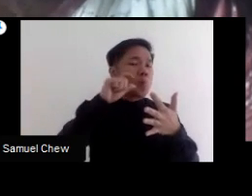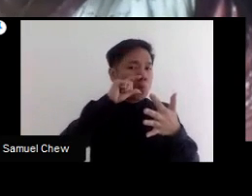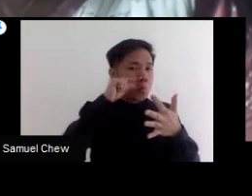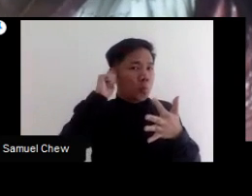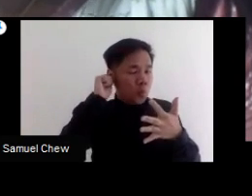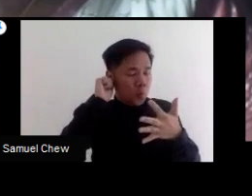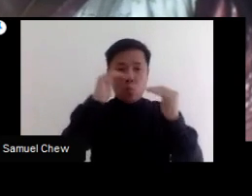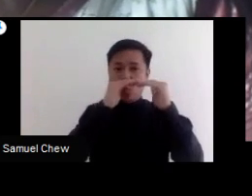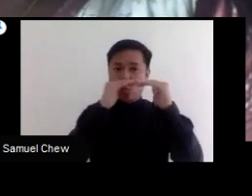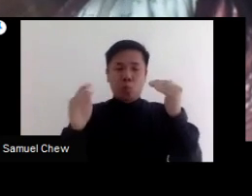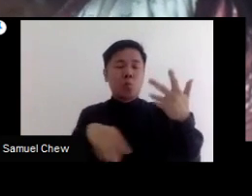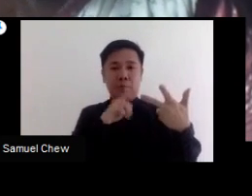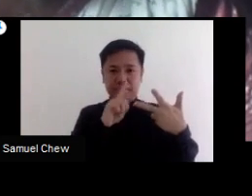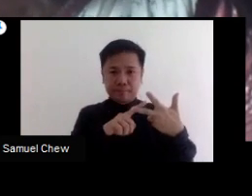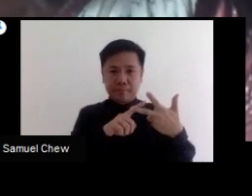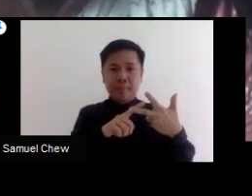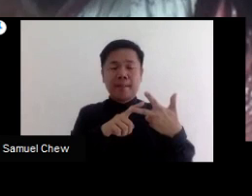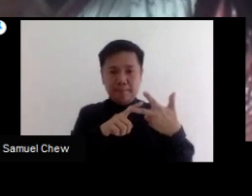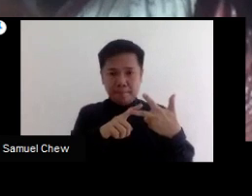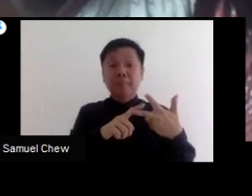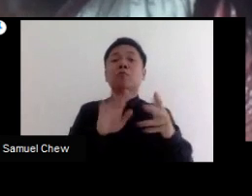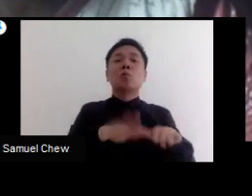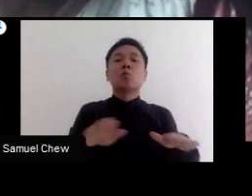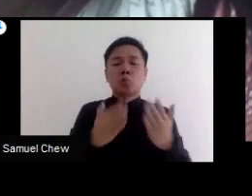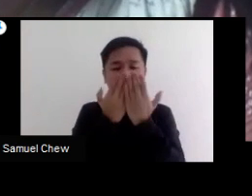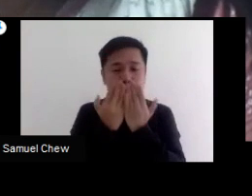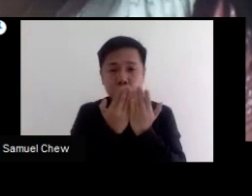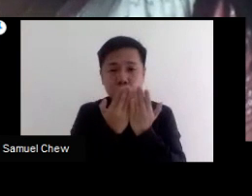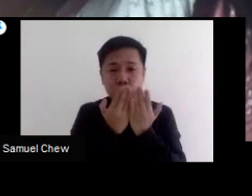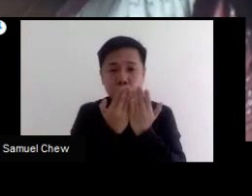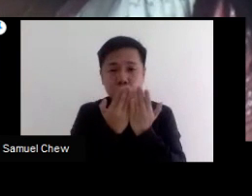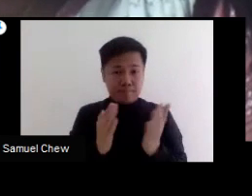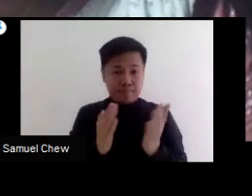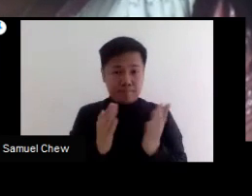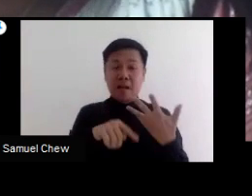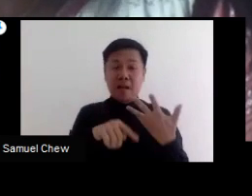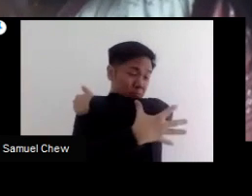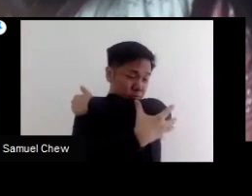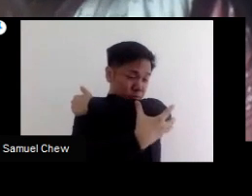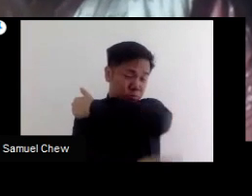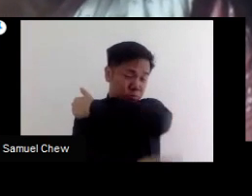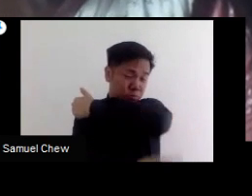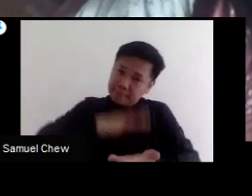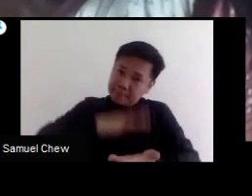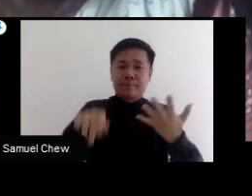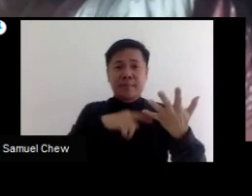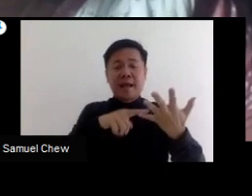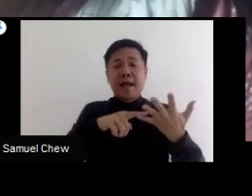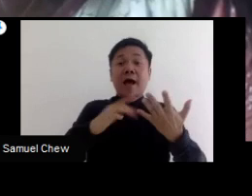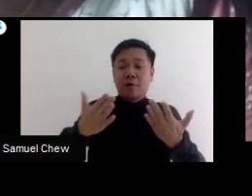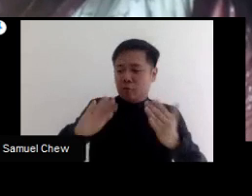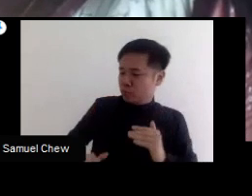in primary school, under 5 mortality reduction, and gains in life expectancy at